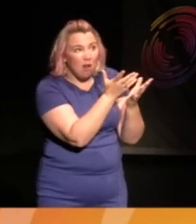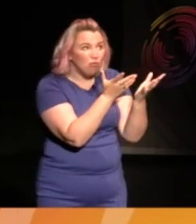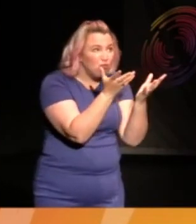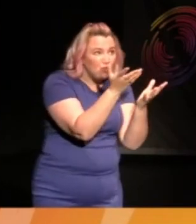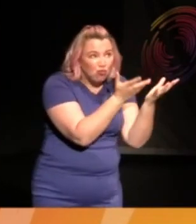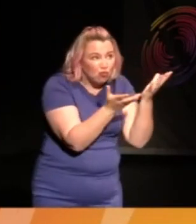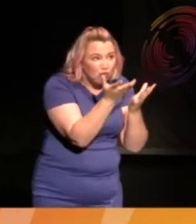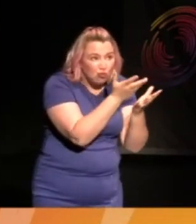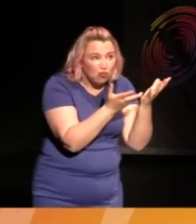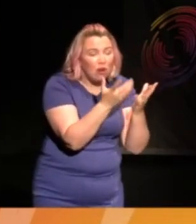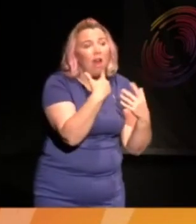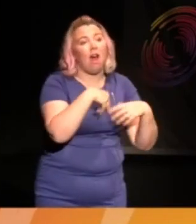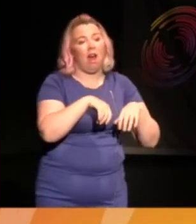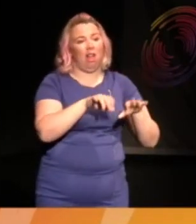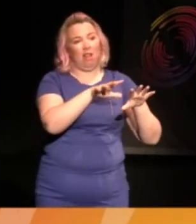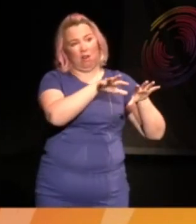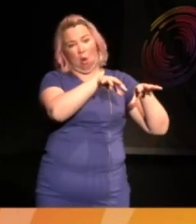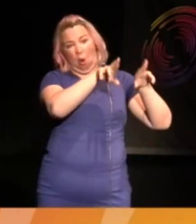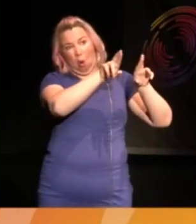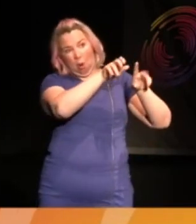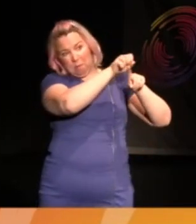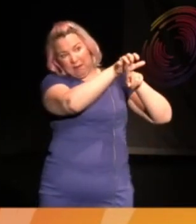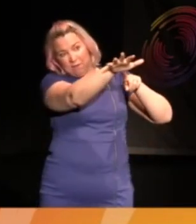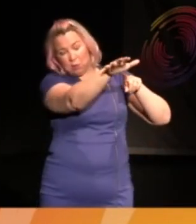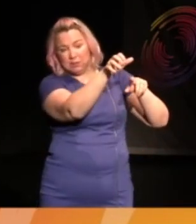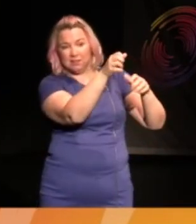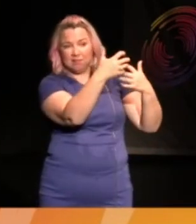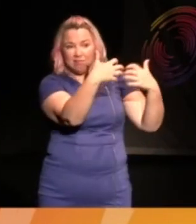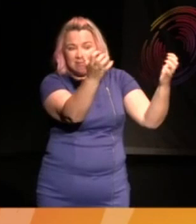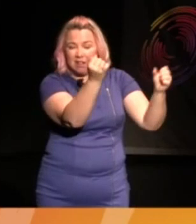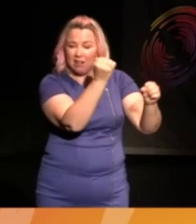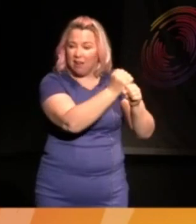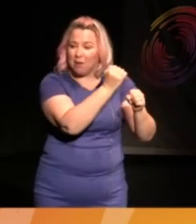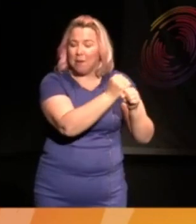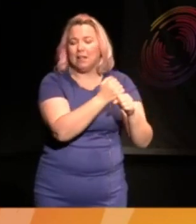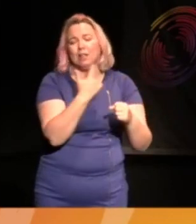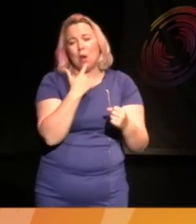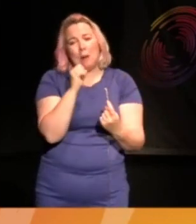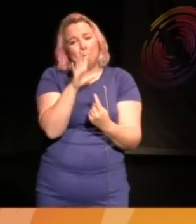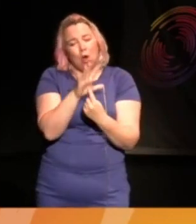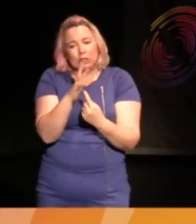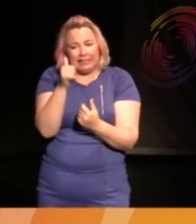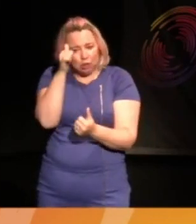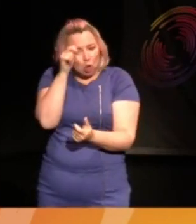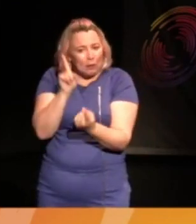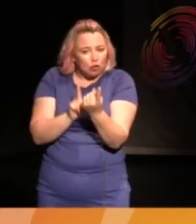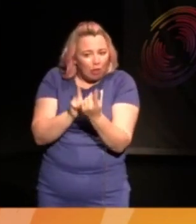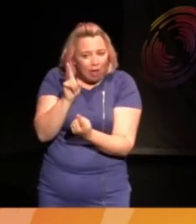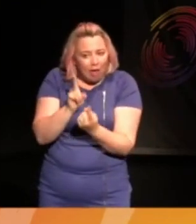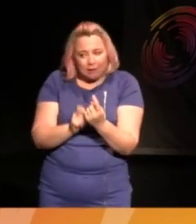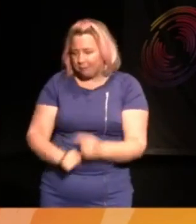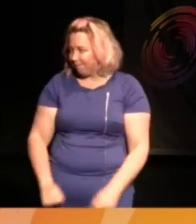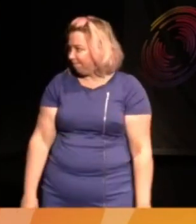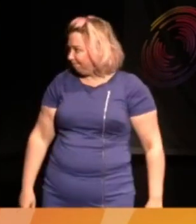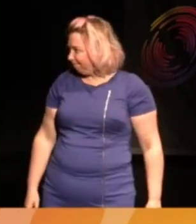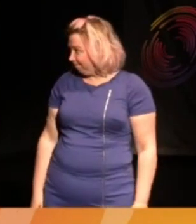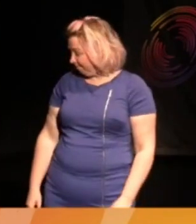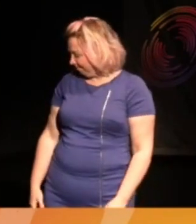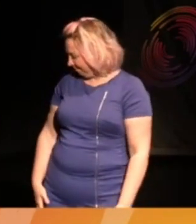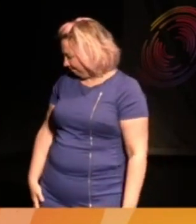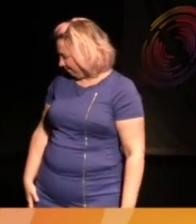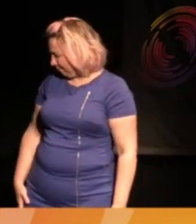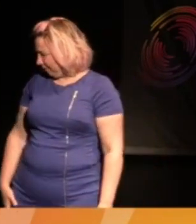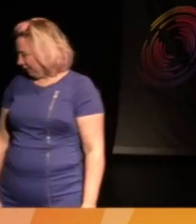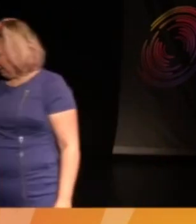with the practical stuff, Thanks. just pick one issue and get involved and get to know the people. Yeah, thanks, Steph. I've been given a nudge there